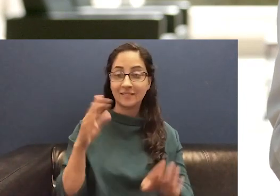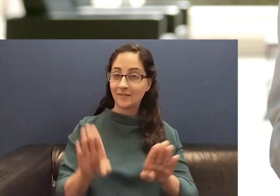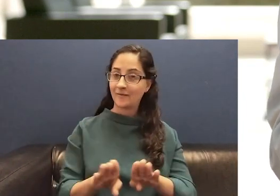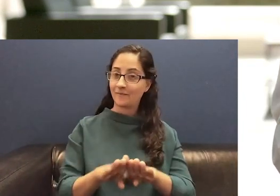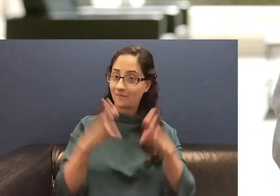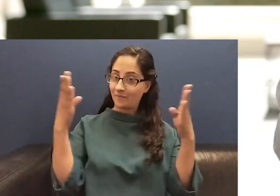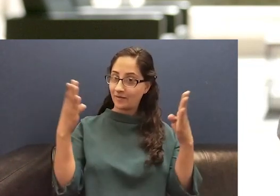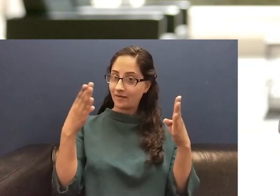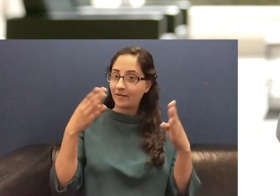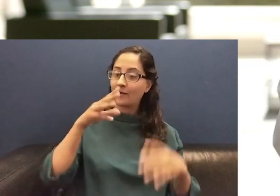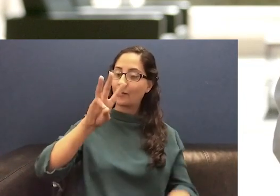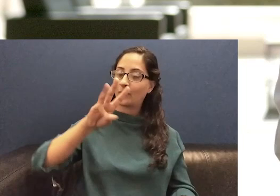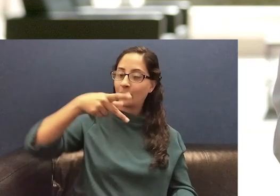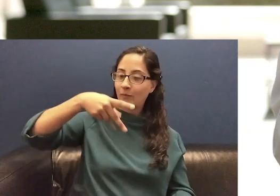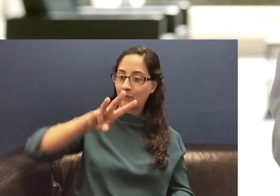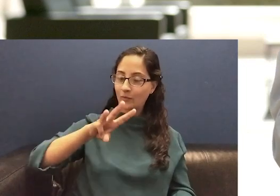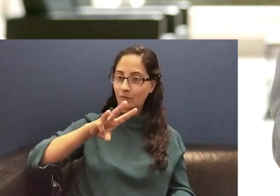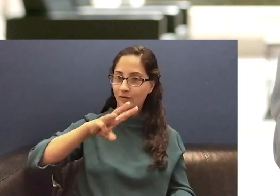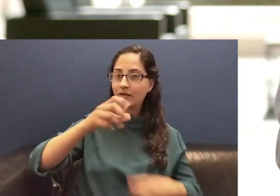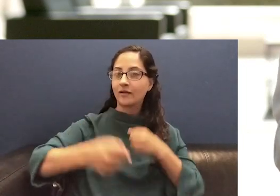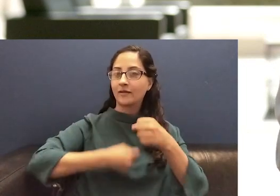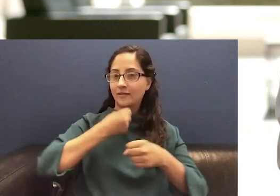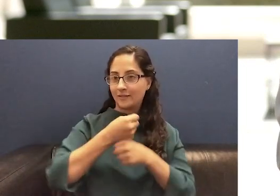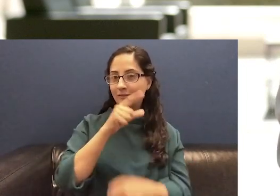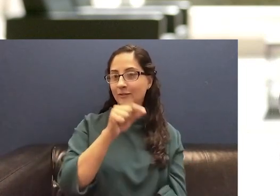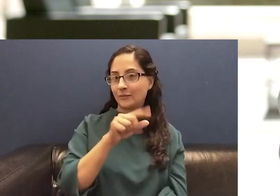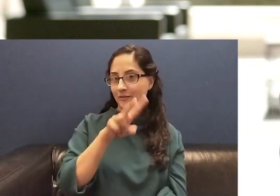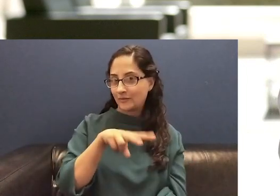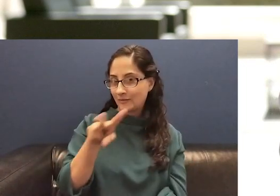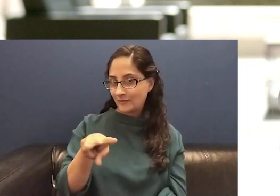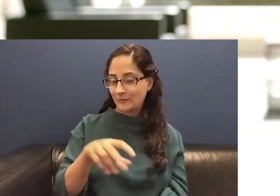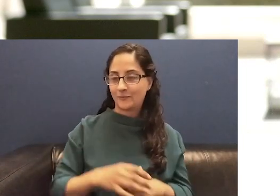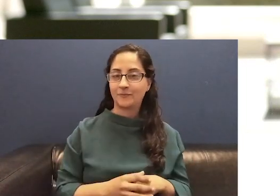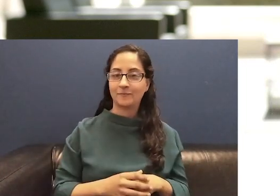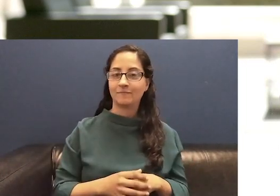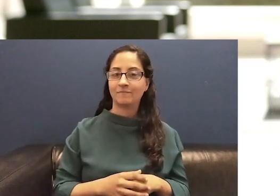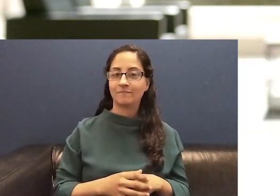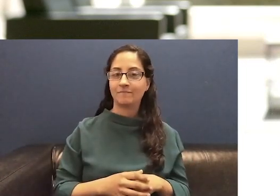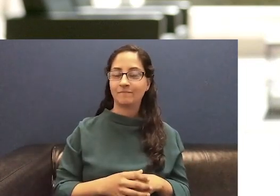is important. As you know, this has been an annual campaign in Canada since